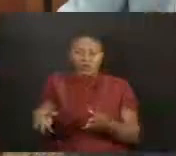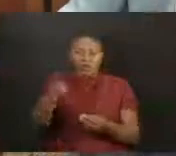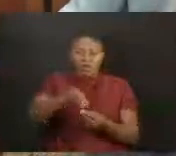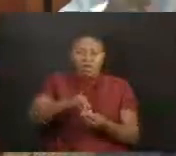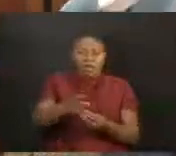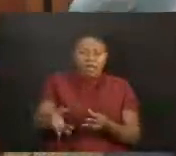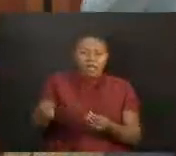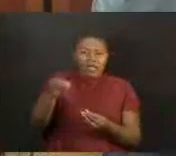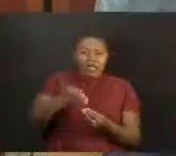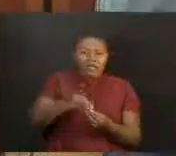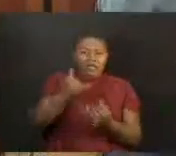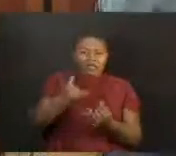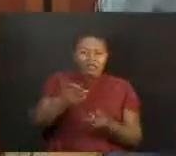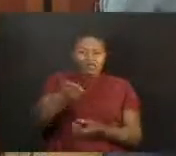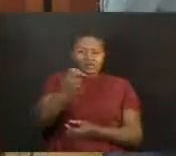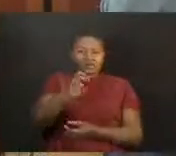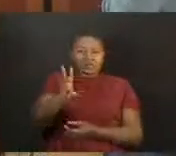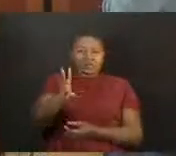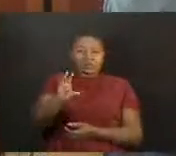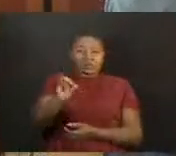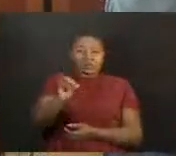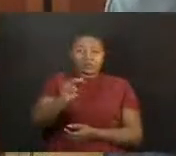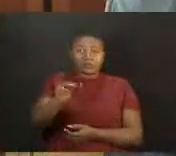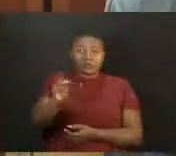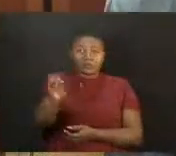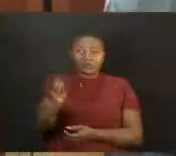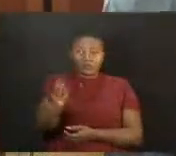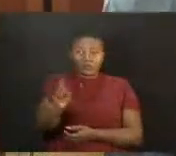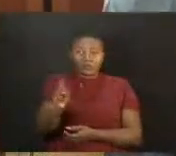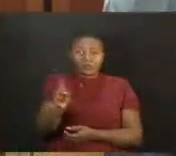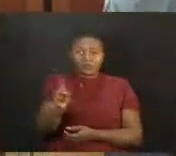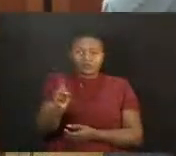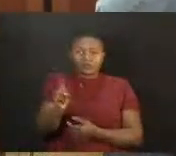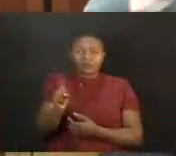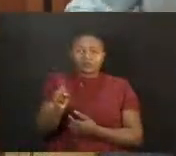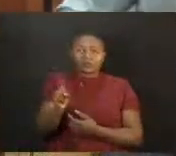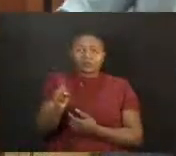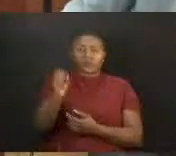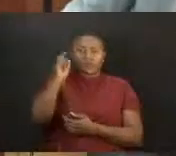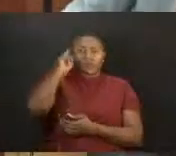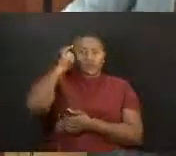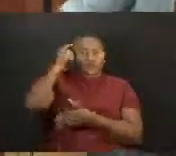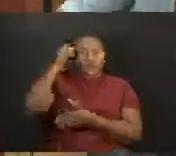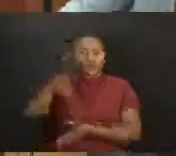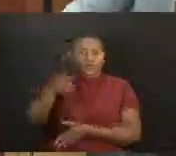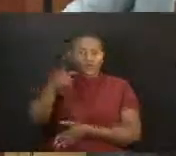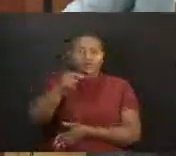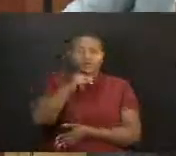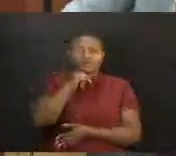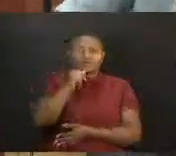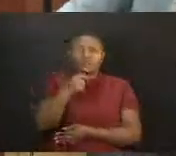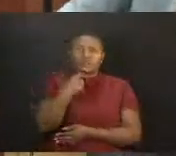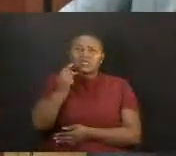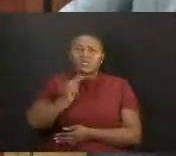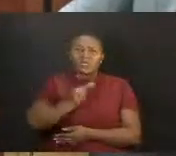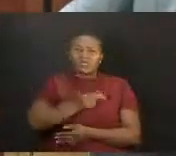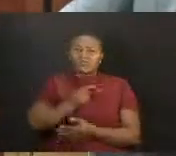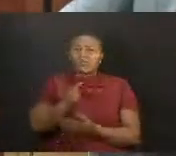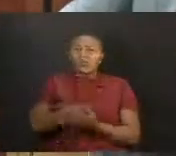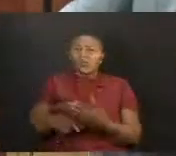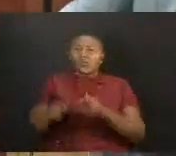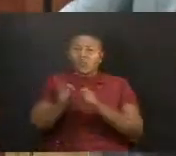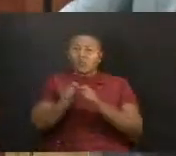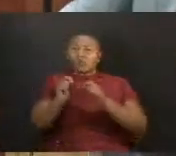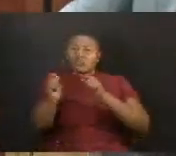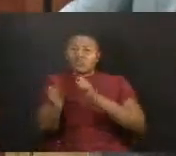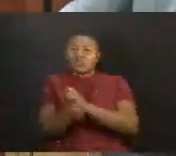million. The Bank of Ghana governor did not explain to us what exactly changed in the